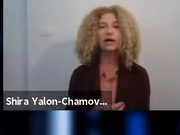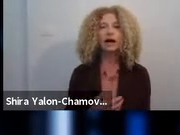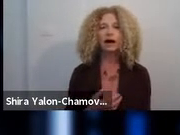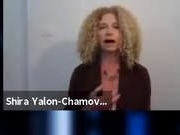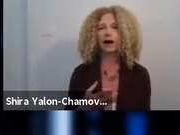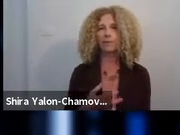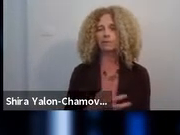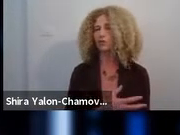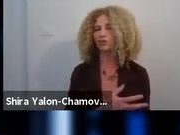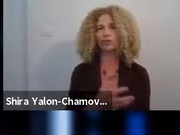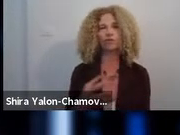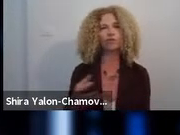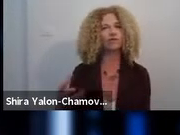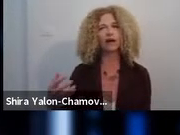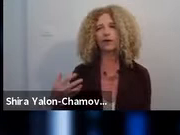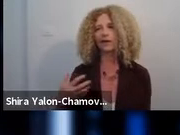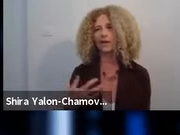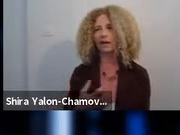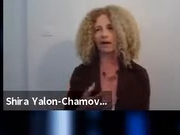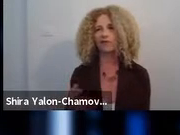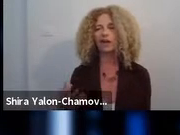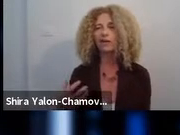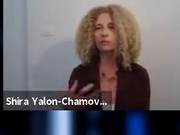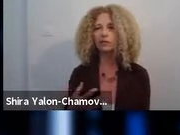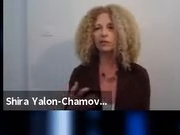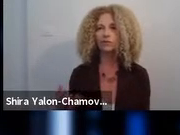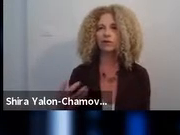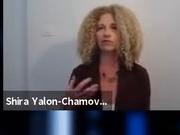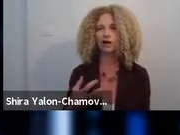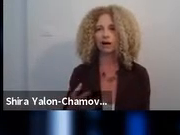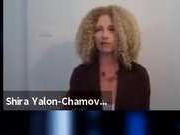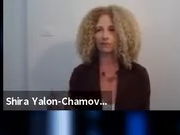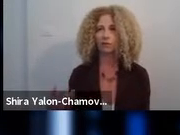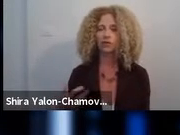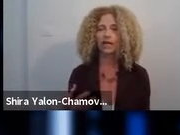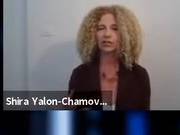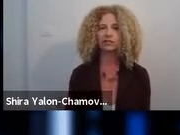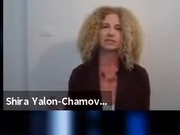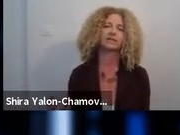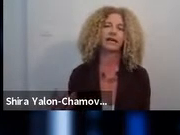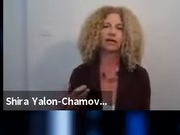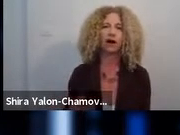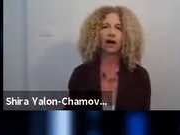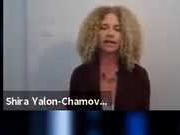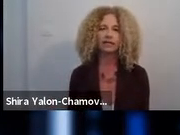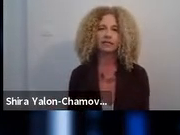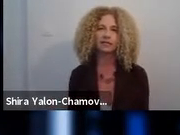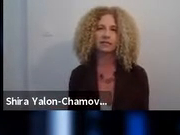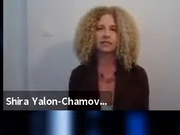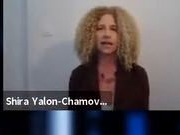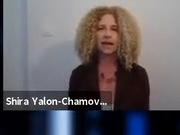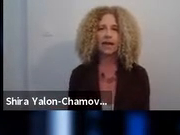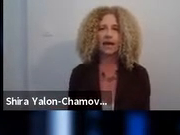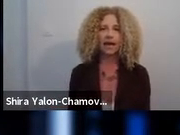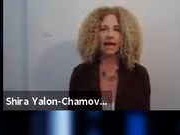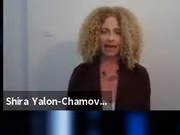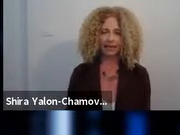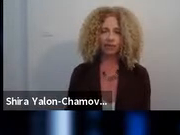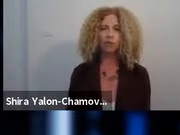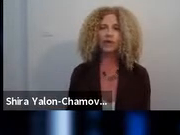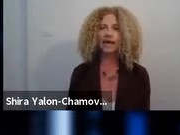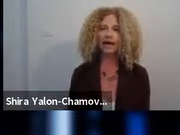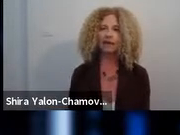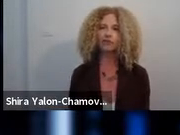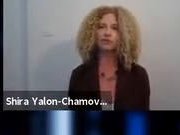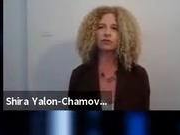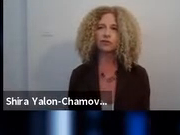changing to very variable group of populations and audiences. And